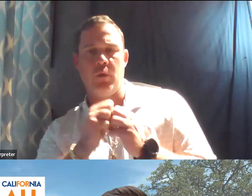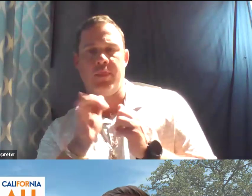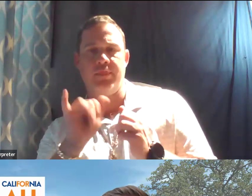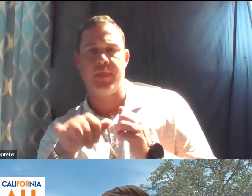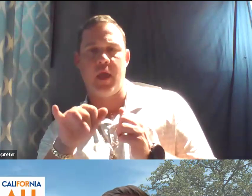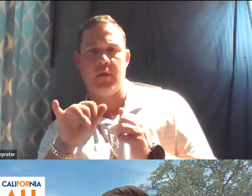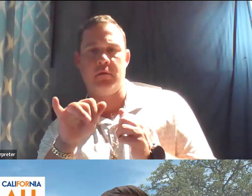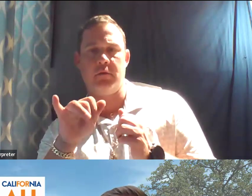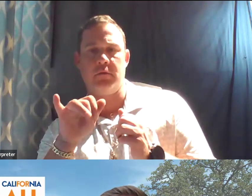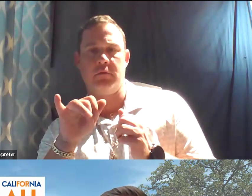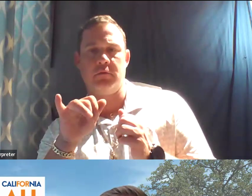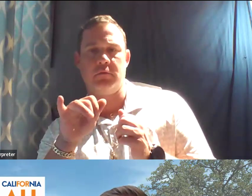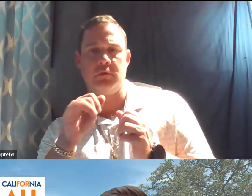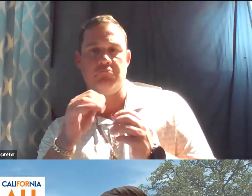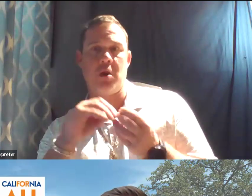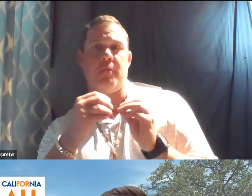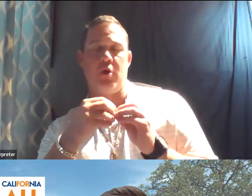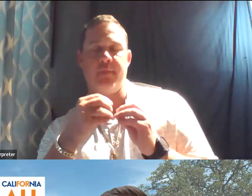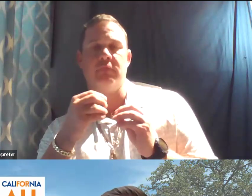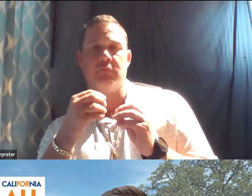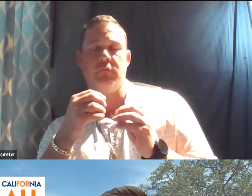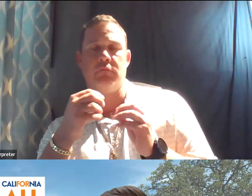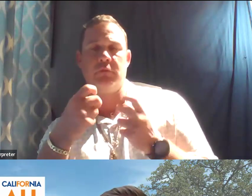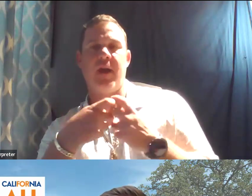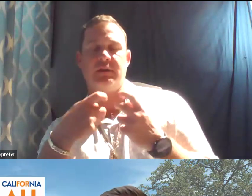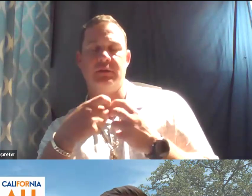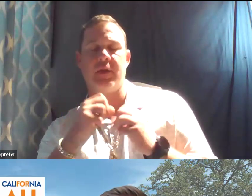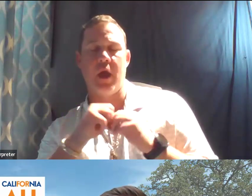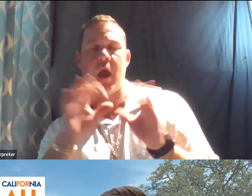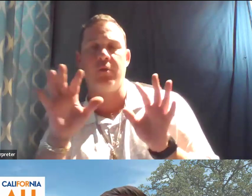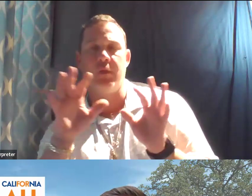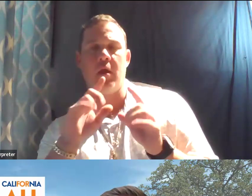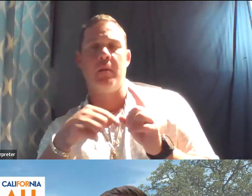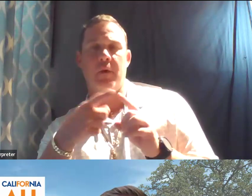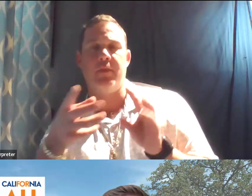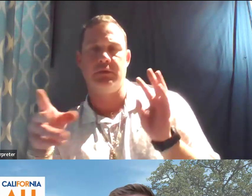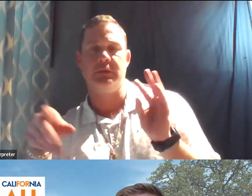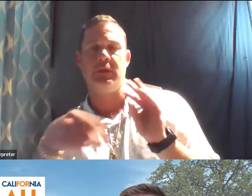that volume of devices that are out there, but I think this kind of dovetails